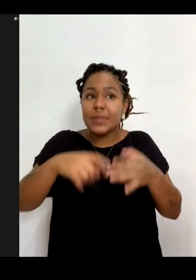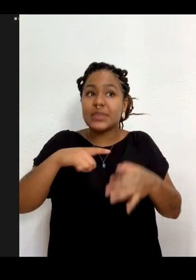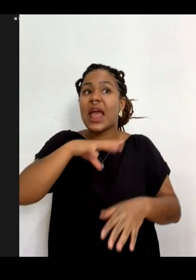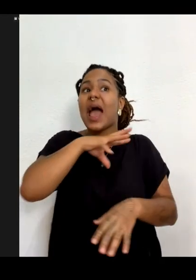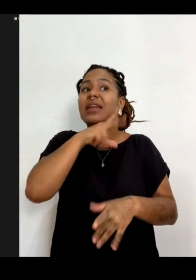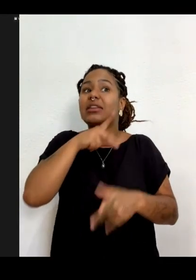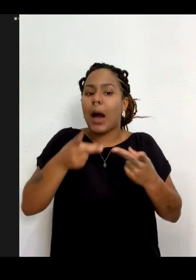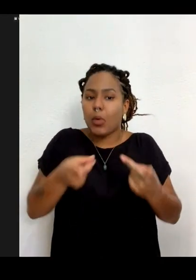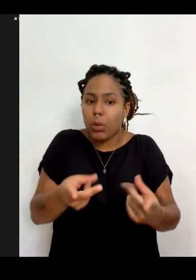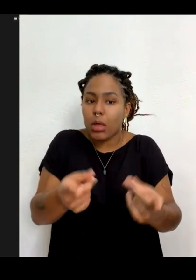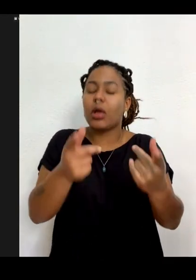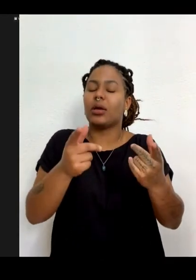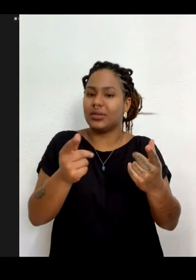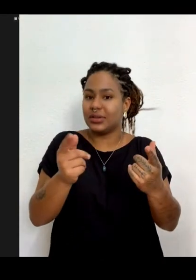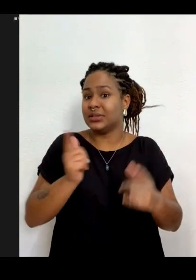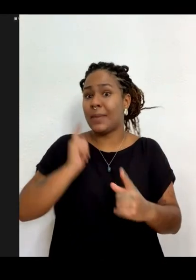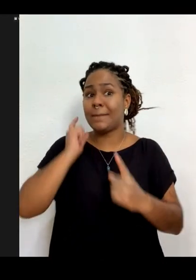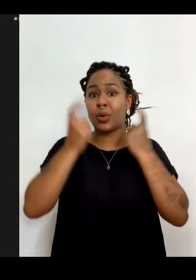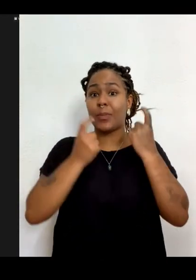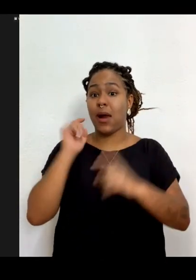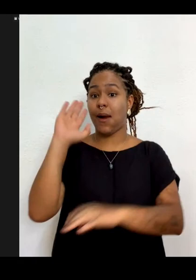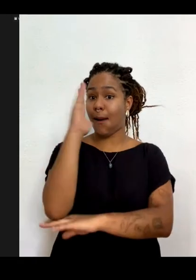um foreign